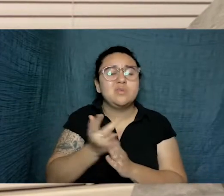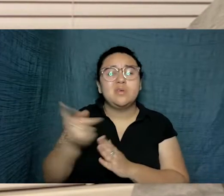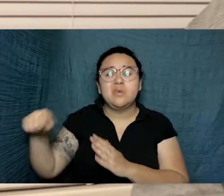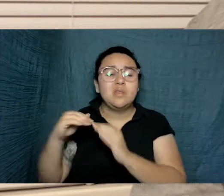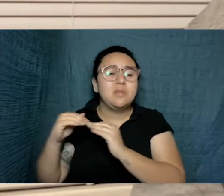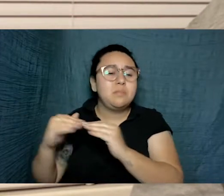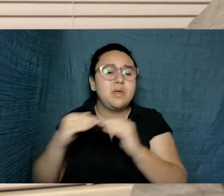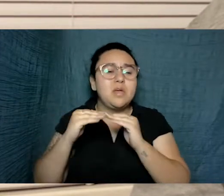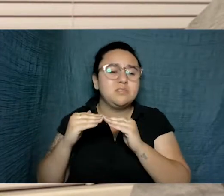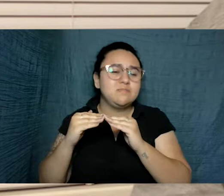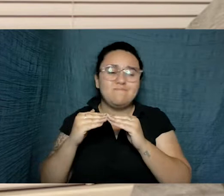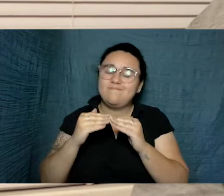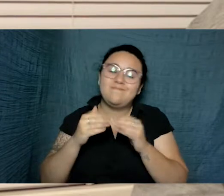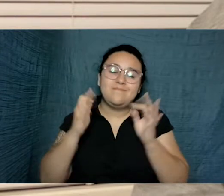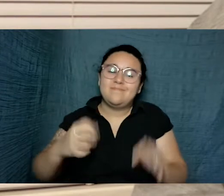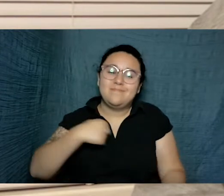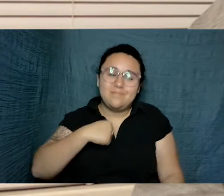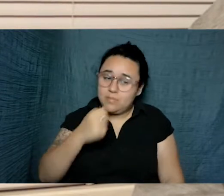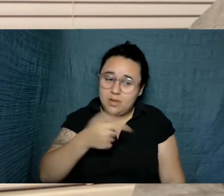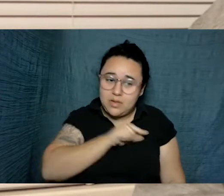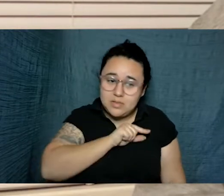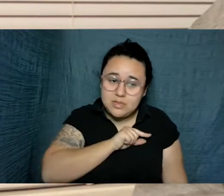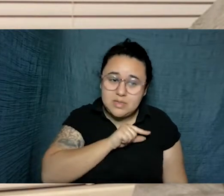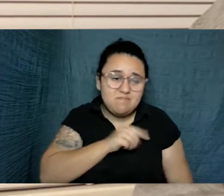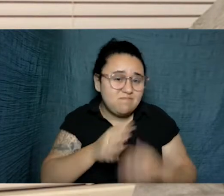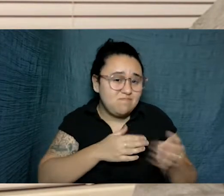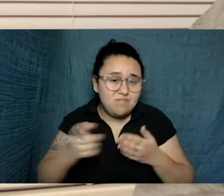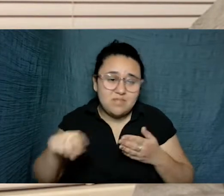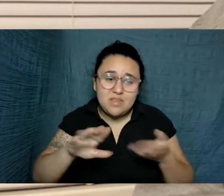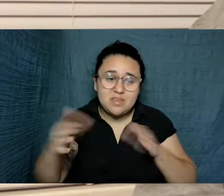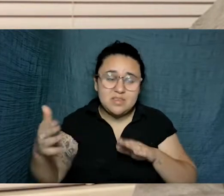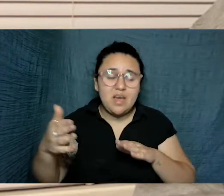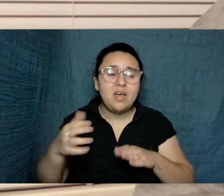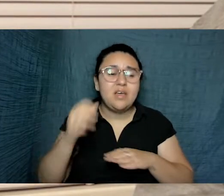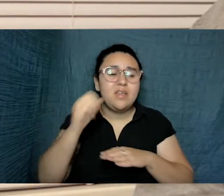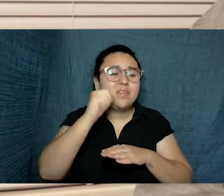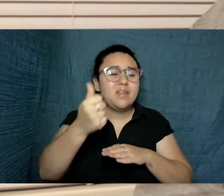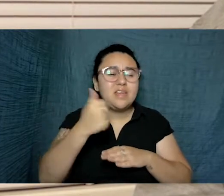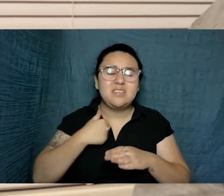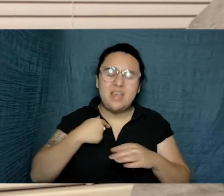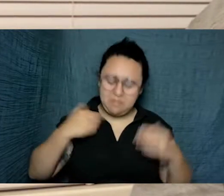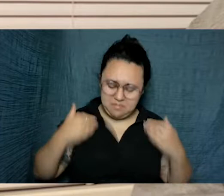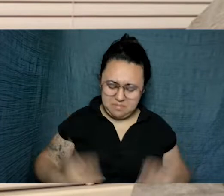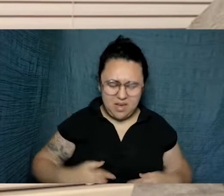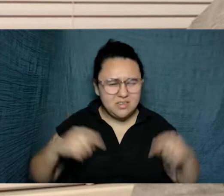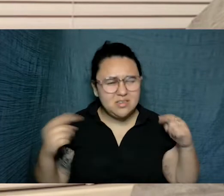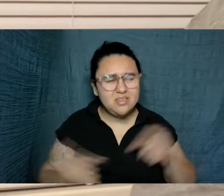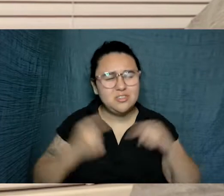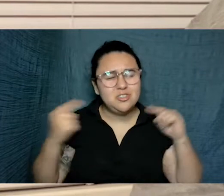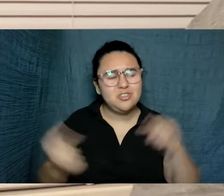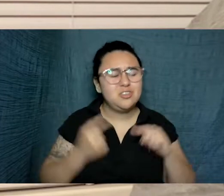August rank, declared me not guilty. The next day, struggling to open my mailbox with wounded hands, I